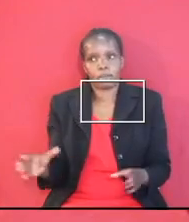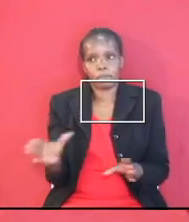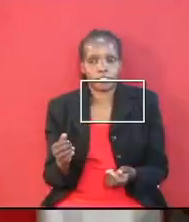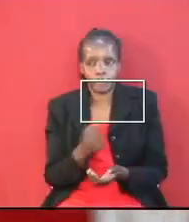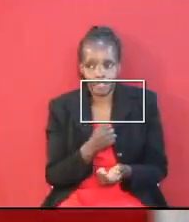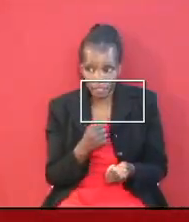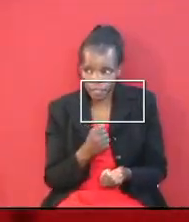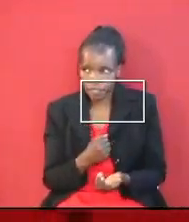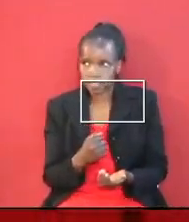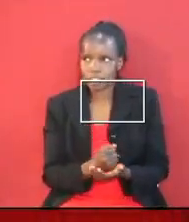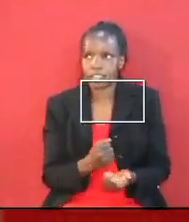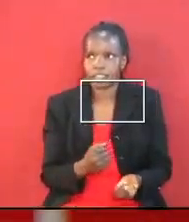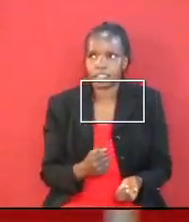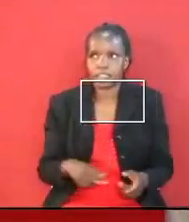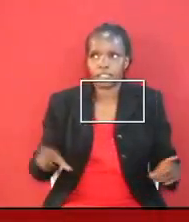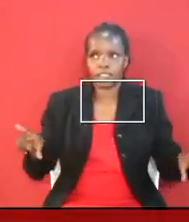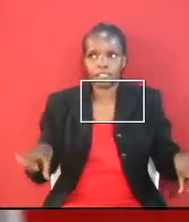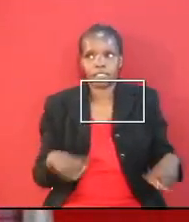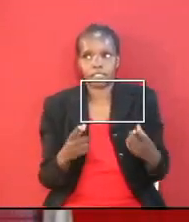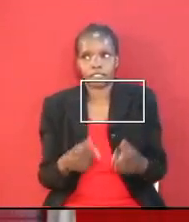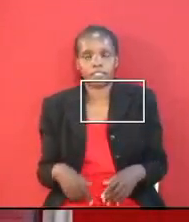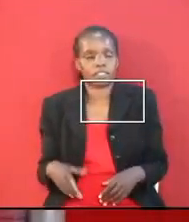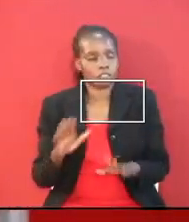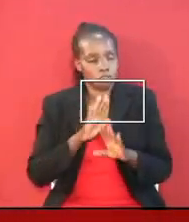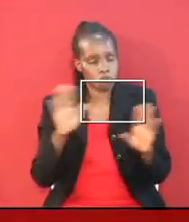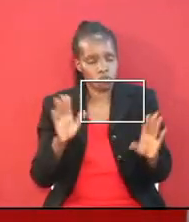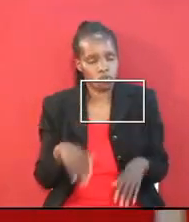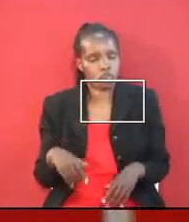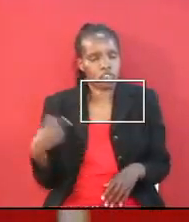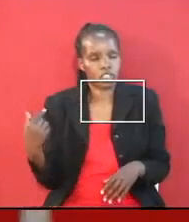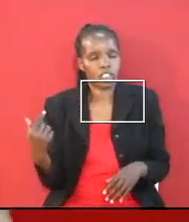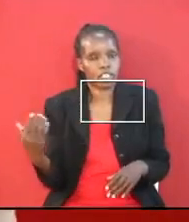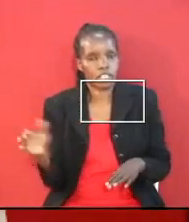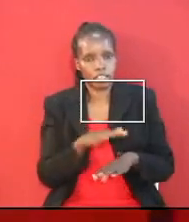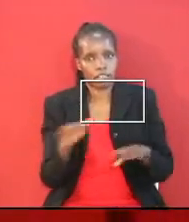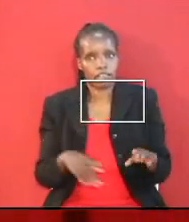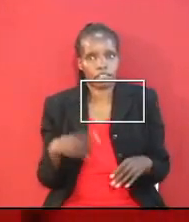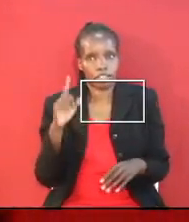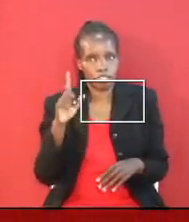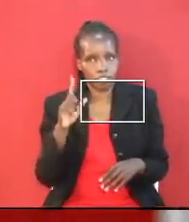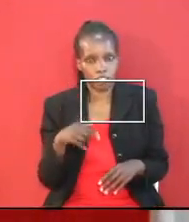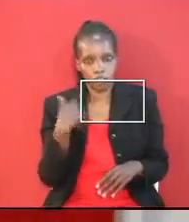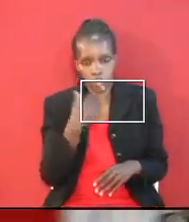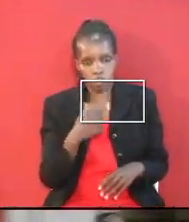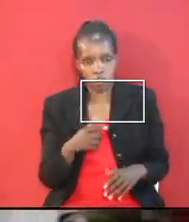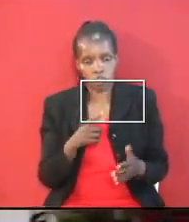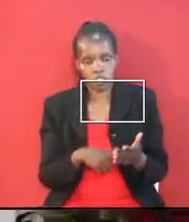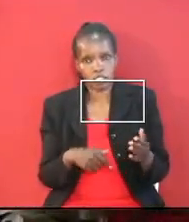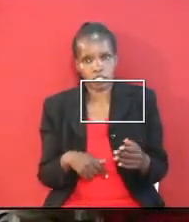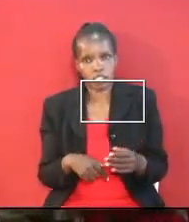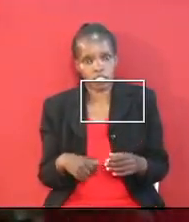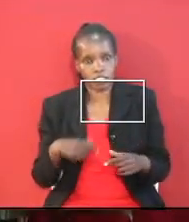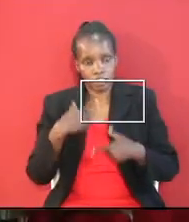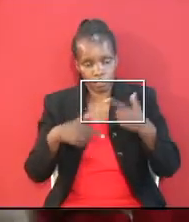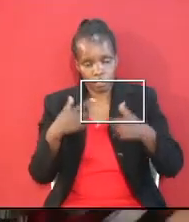nation. Level number three is not for everyone, as I say. Who was called? What were the conditions? And did they carry on? We've